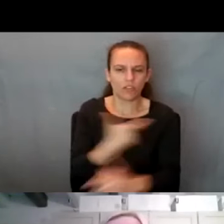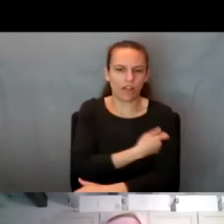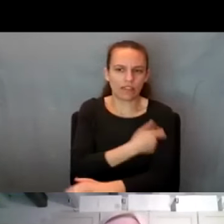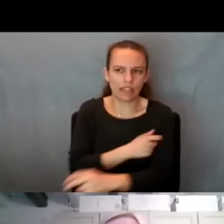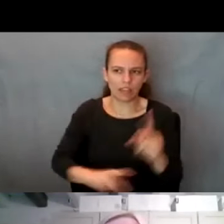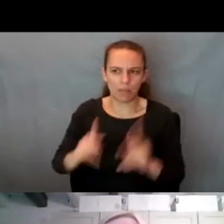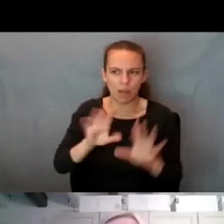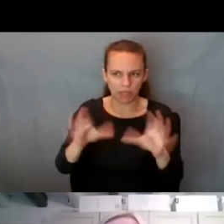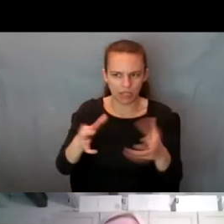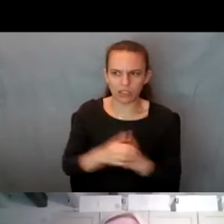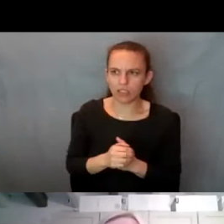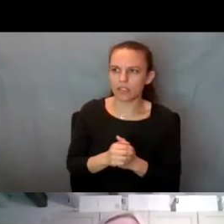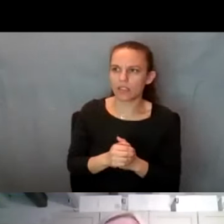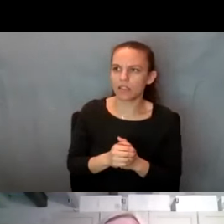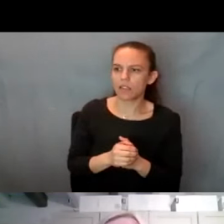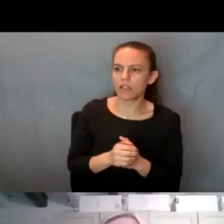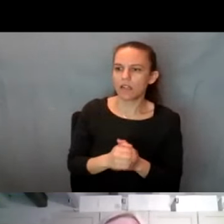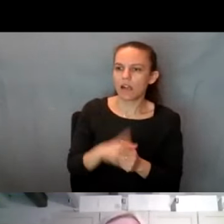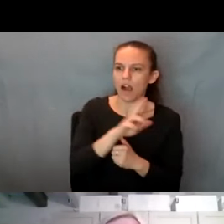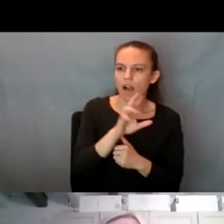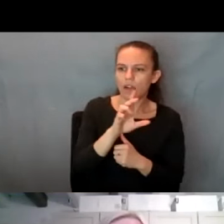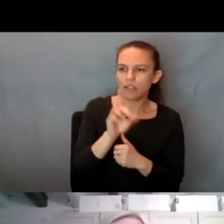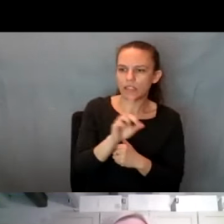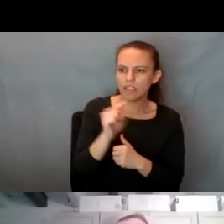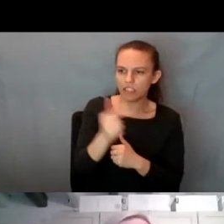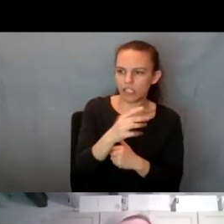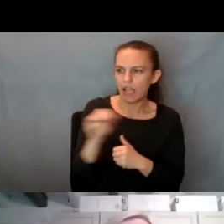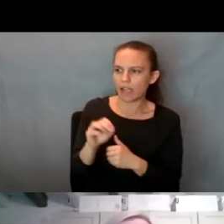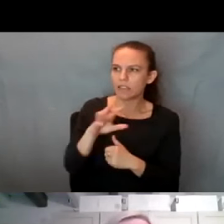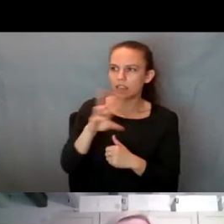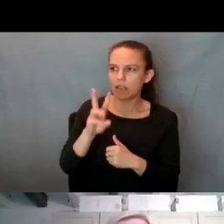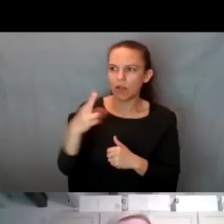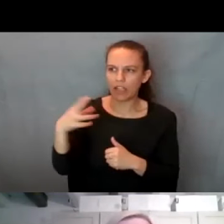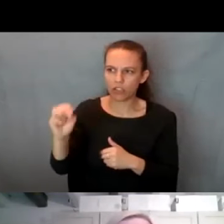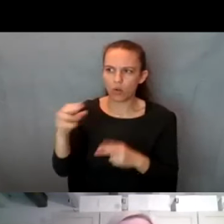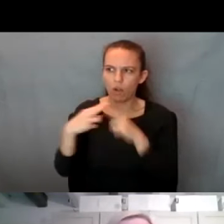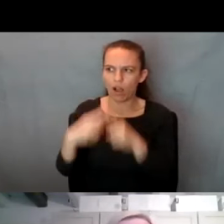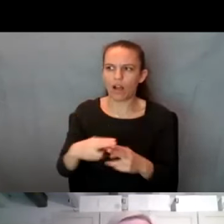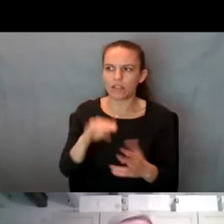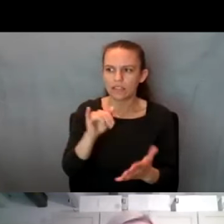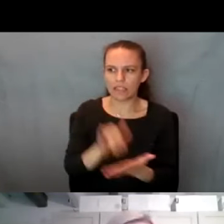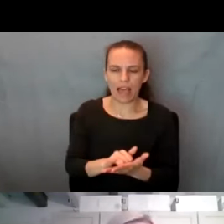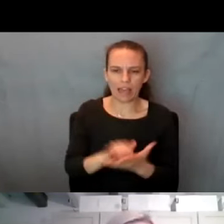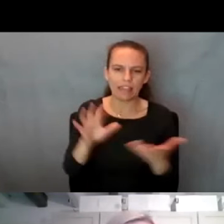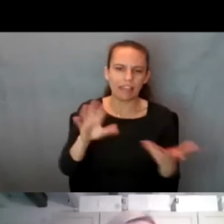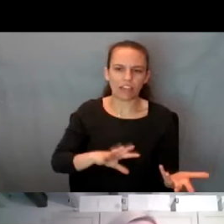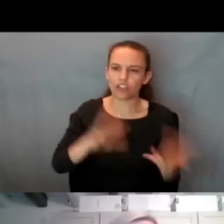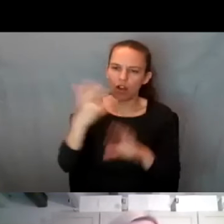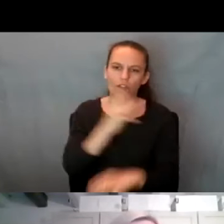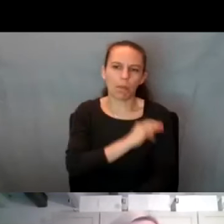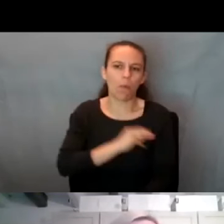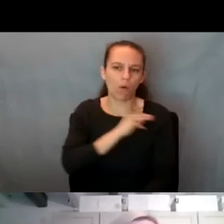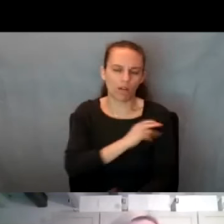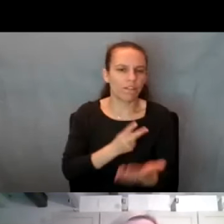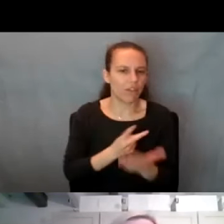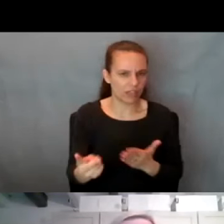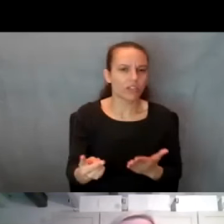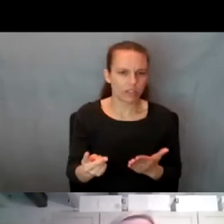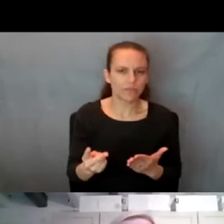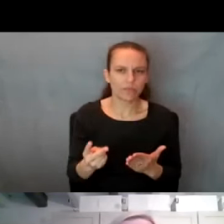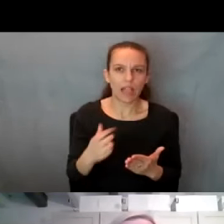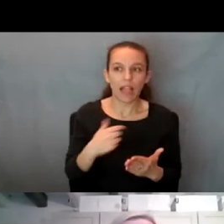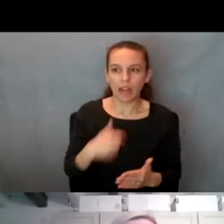Our DG in WHO calls this a catastrophic moral failure. And I'm proud